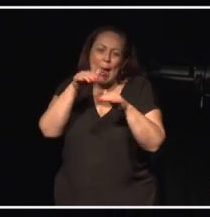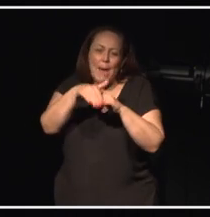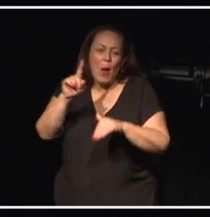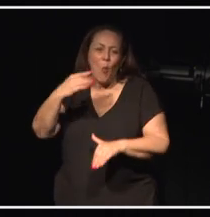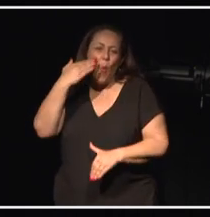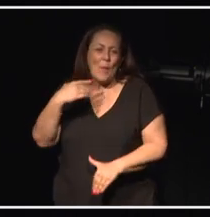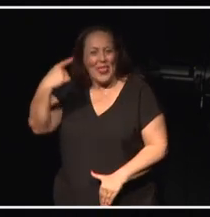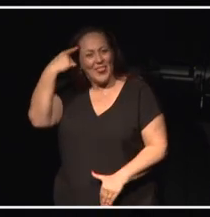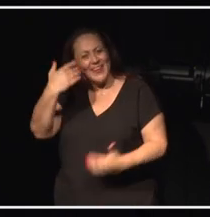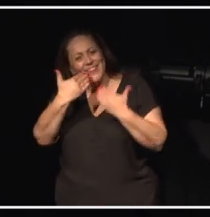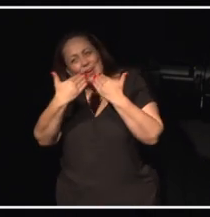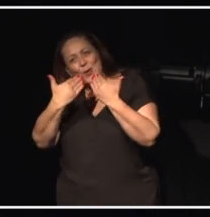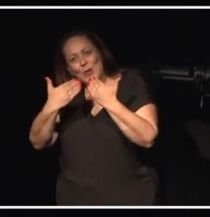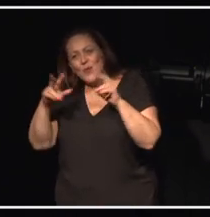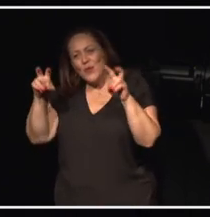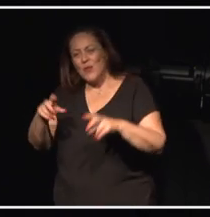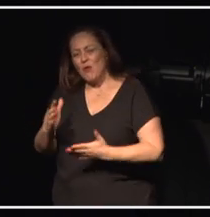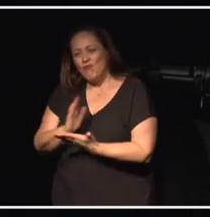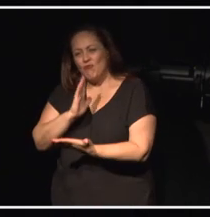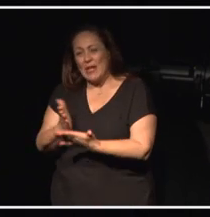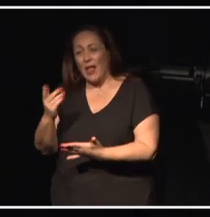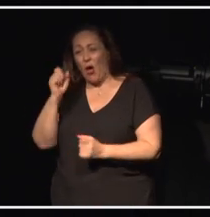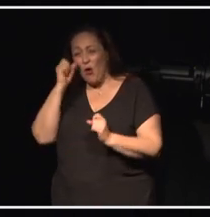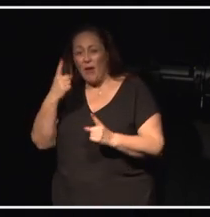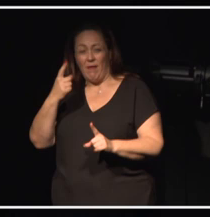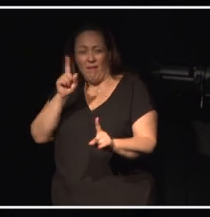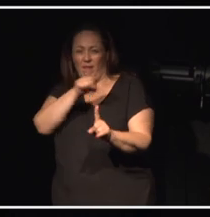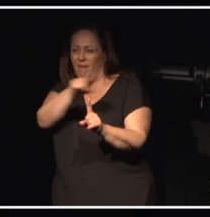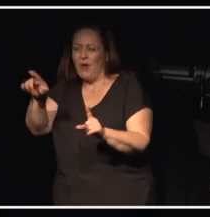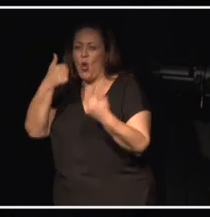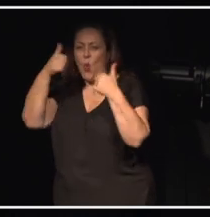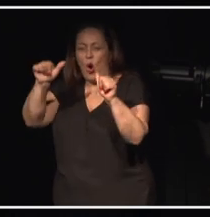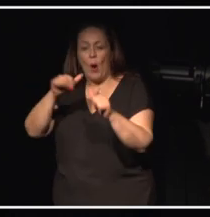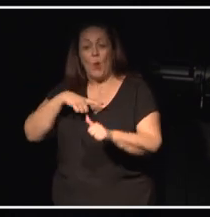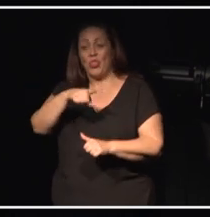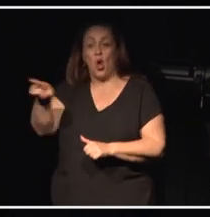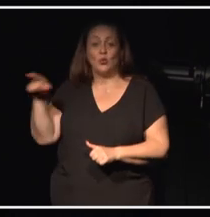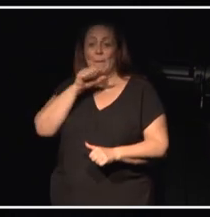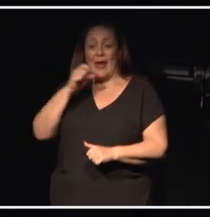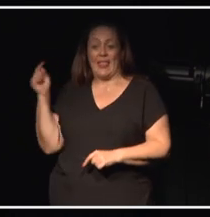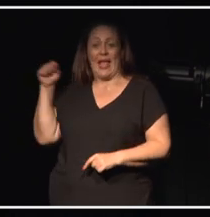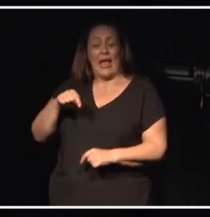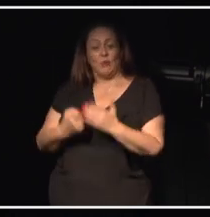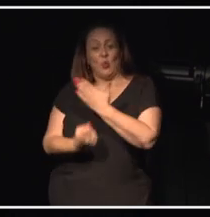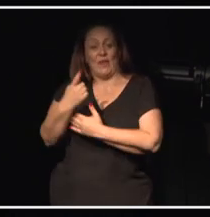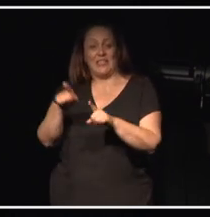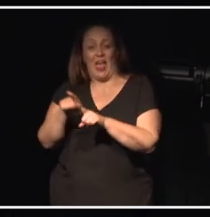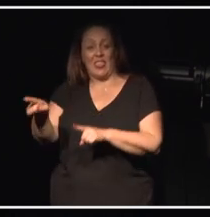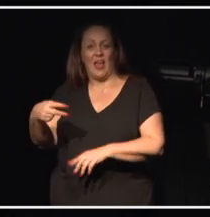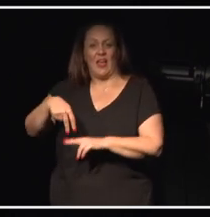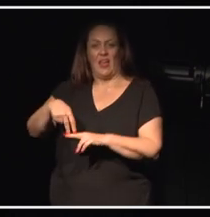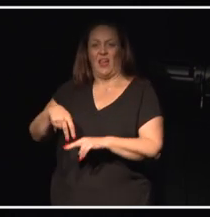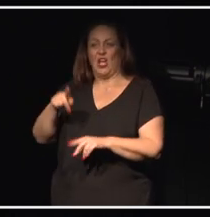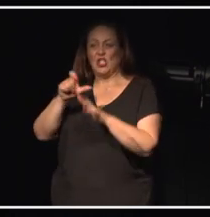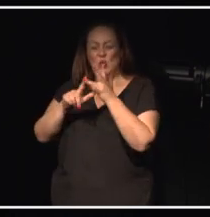women think. But what I realised was that that didn't work at all, because not only did the men who came to events like that not really